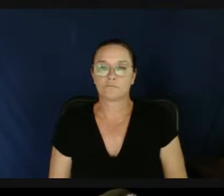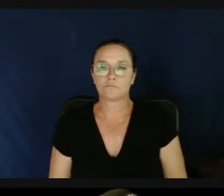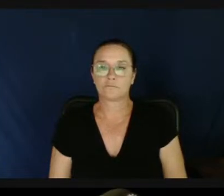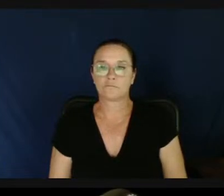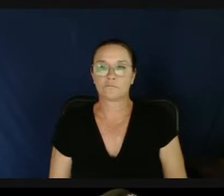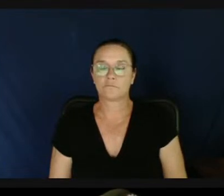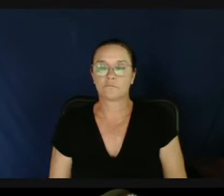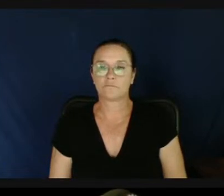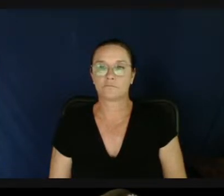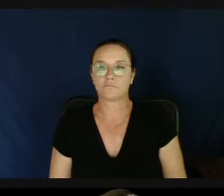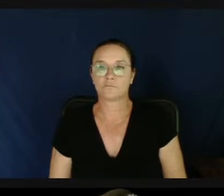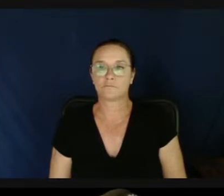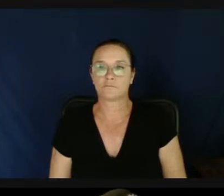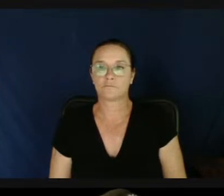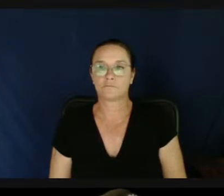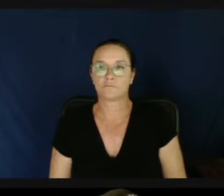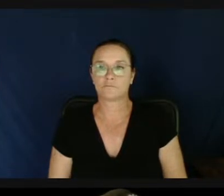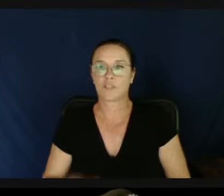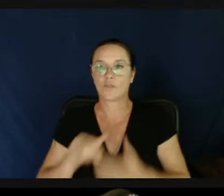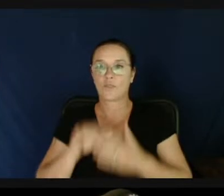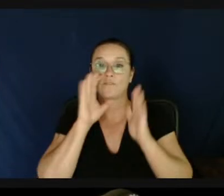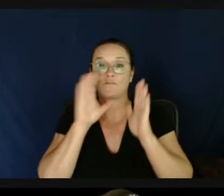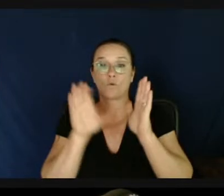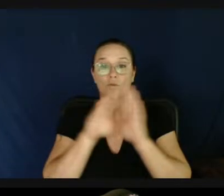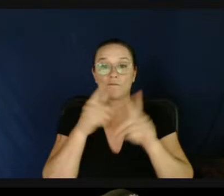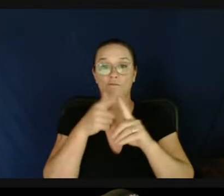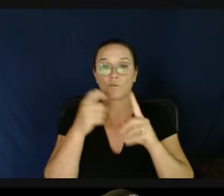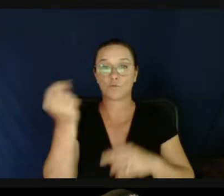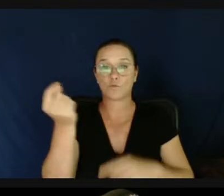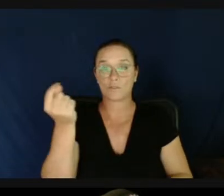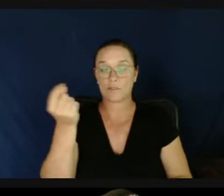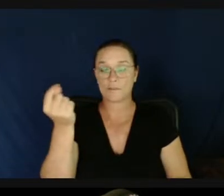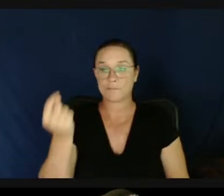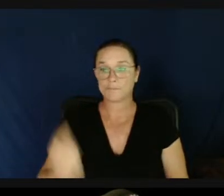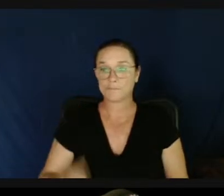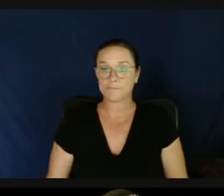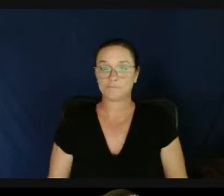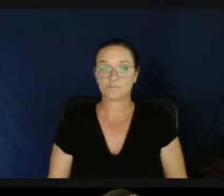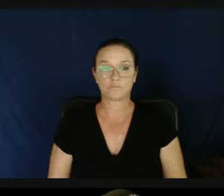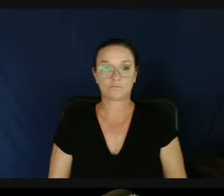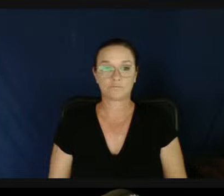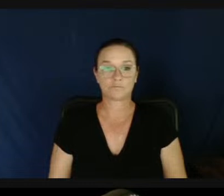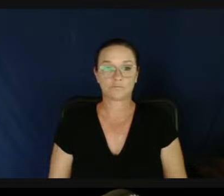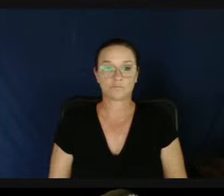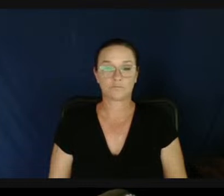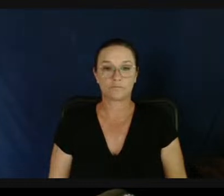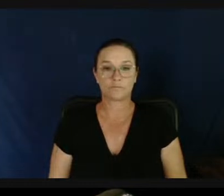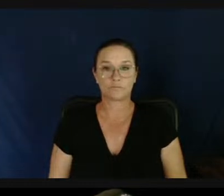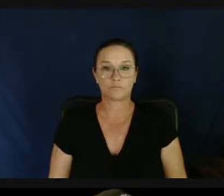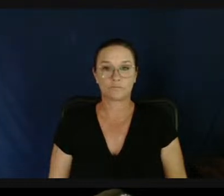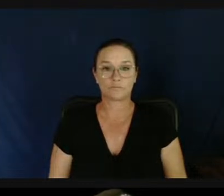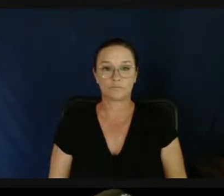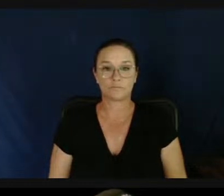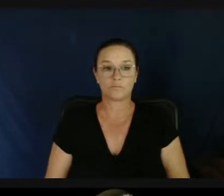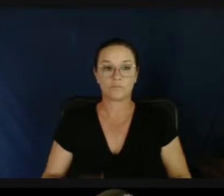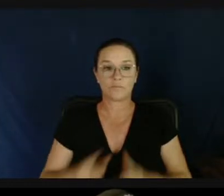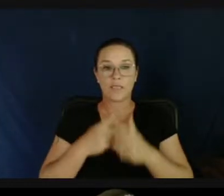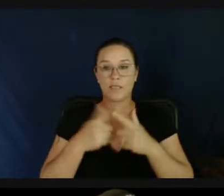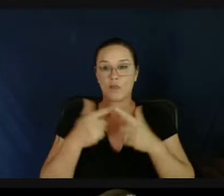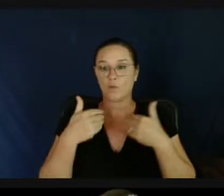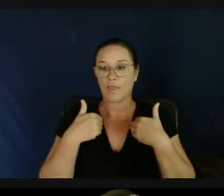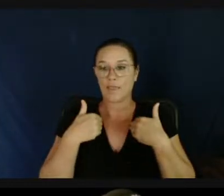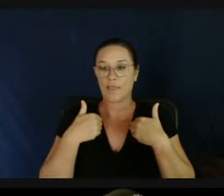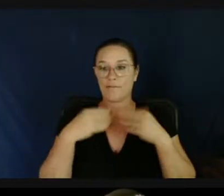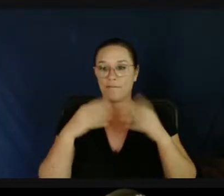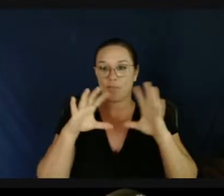So that's the photo release from Tuesday. And then we have our little pulse. And so I